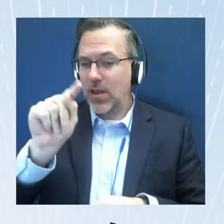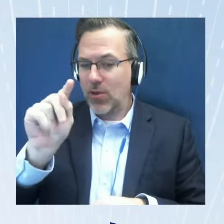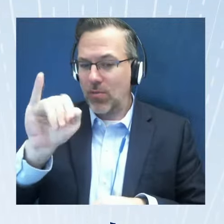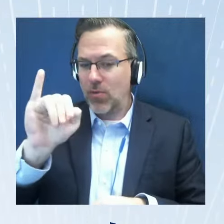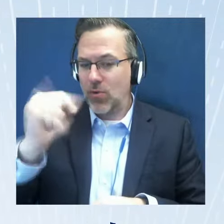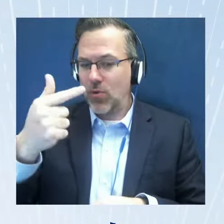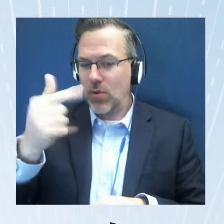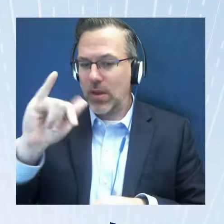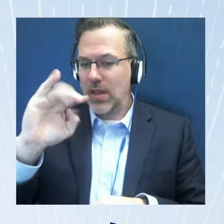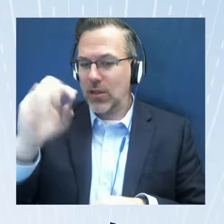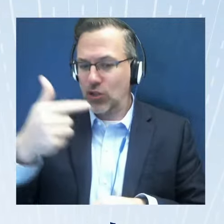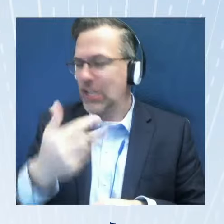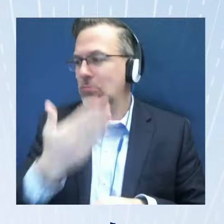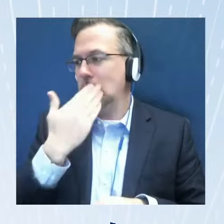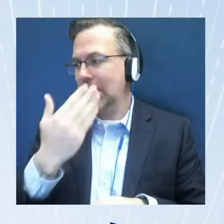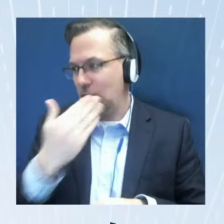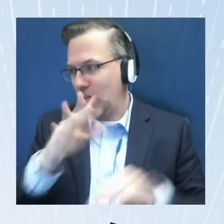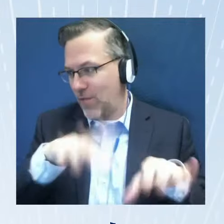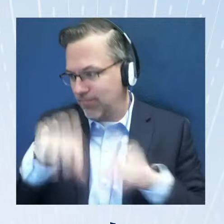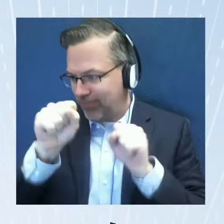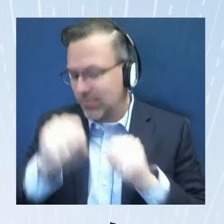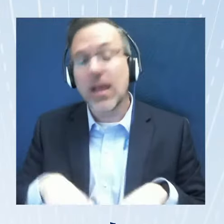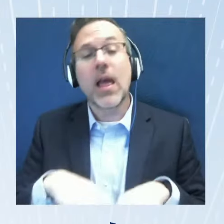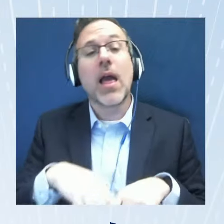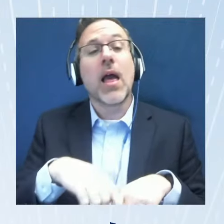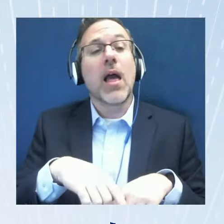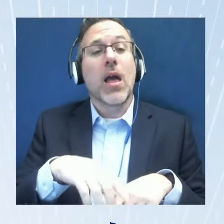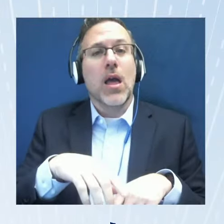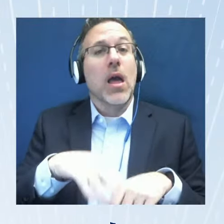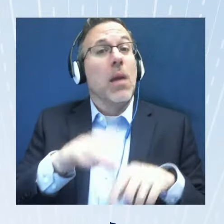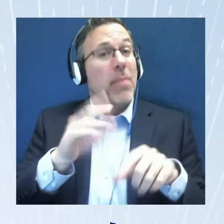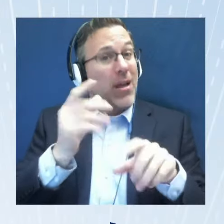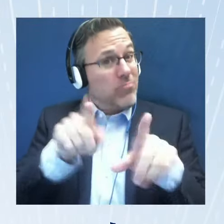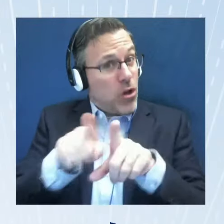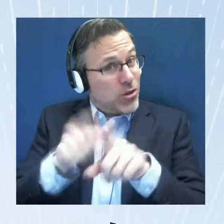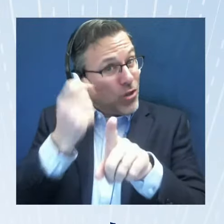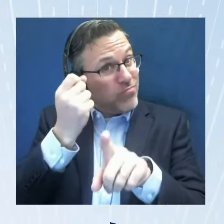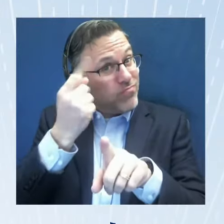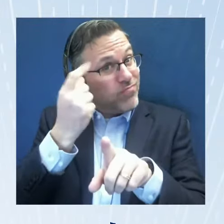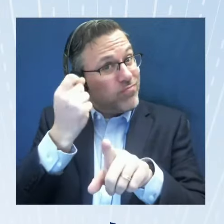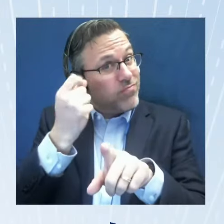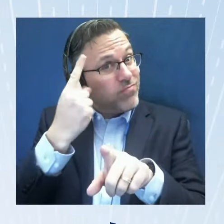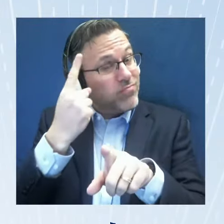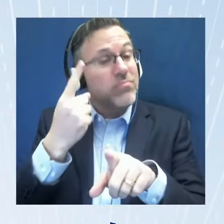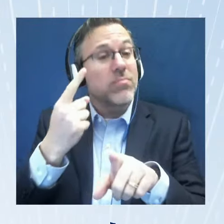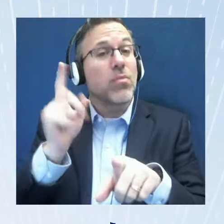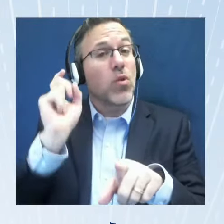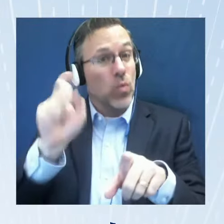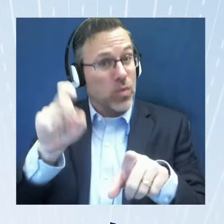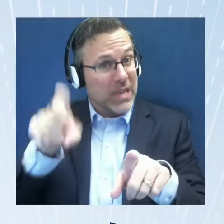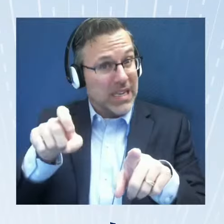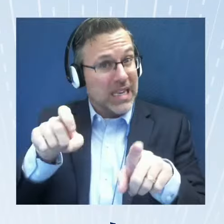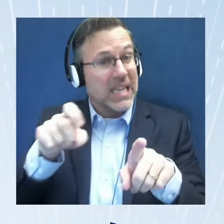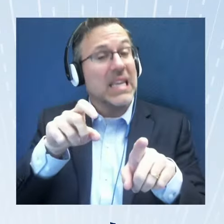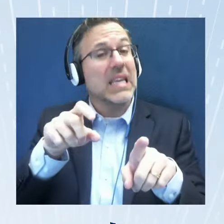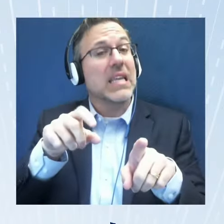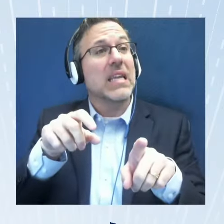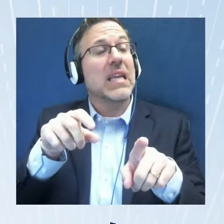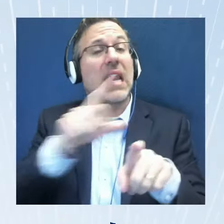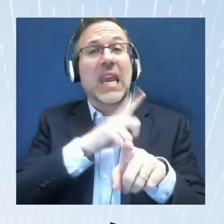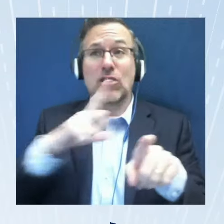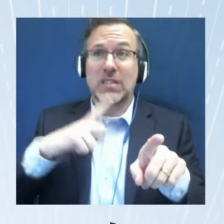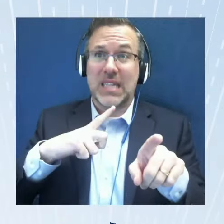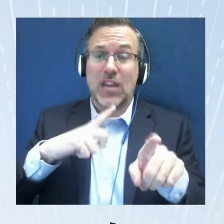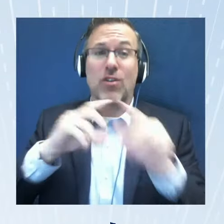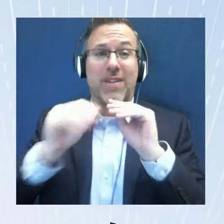it's put into play. But we also need to understand that we need legislative fixes, because a future DOT